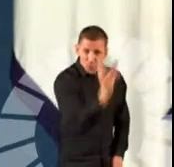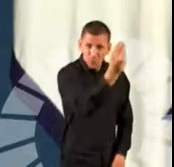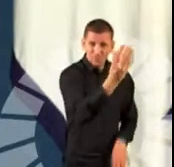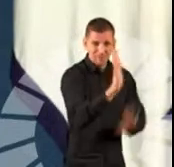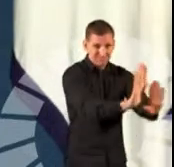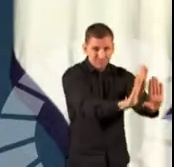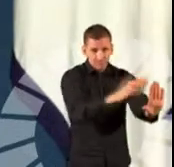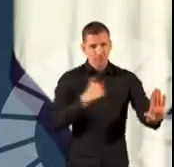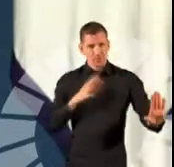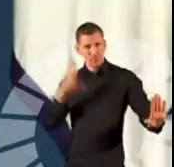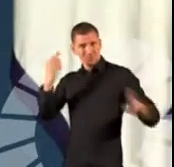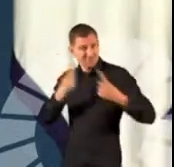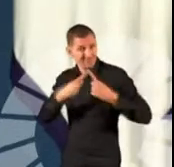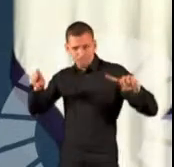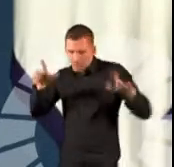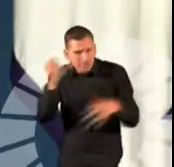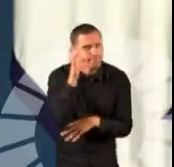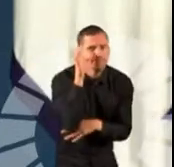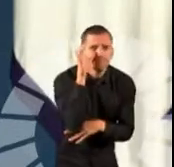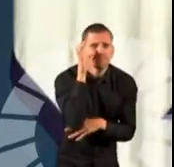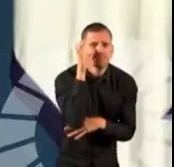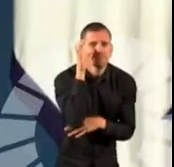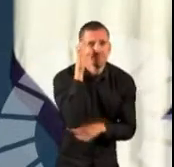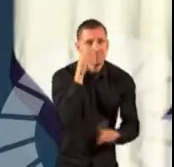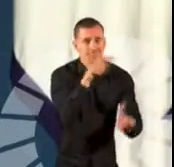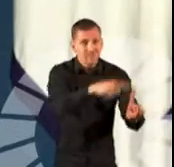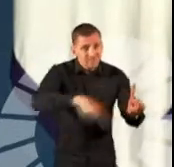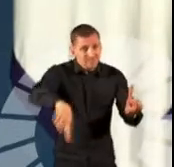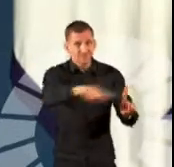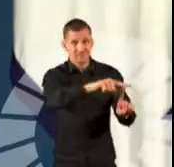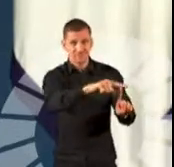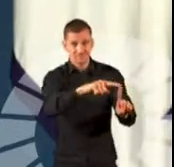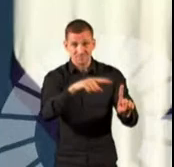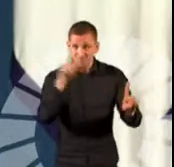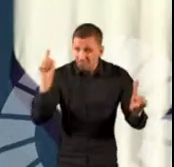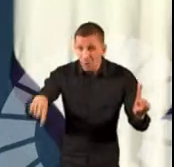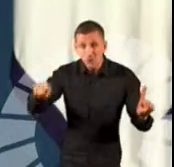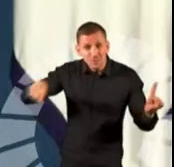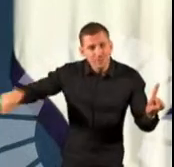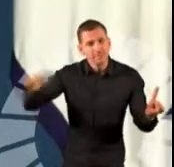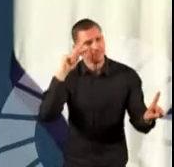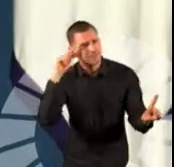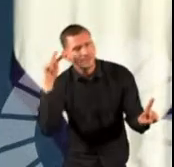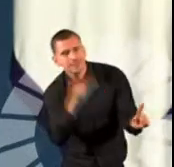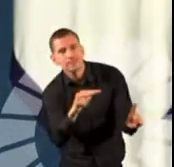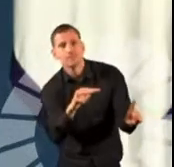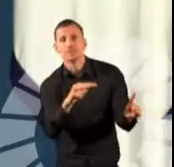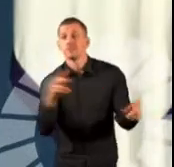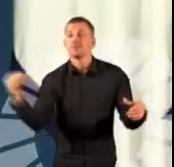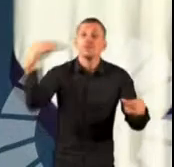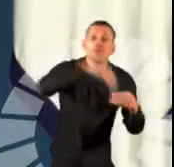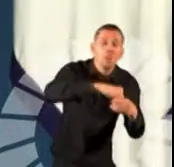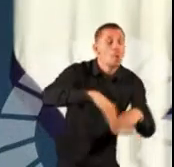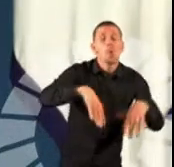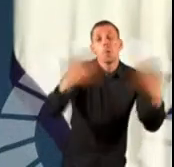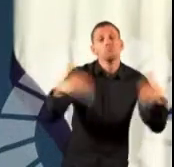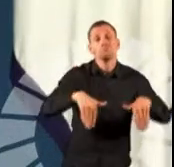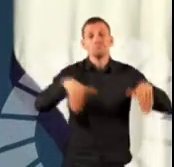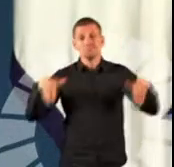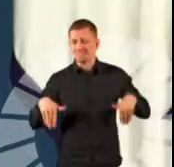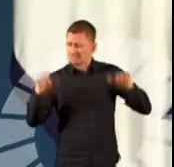in. And do not forget the power of your own story. When